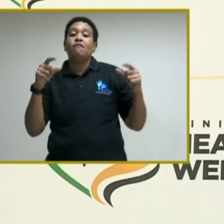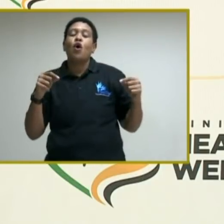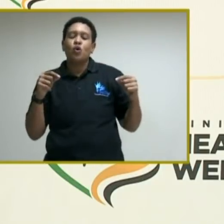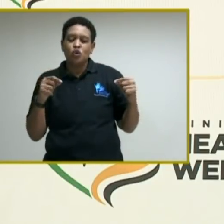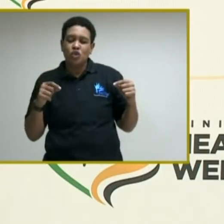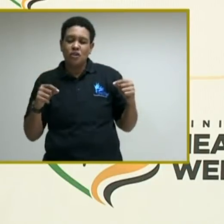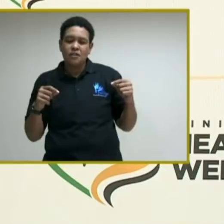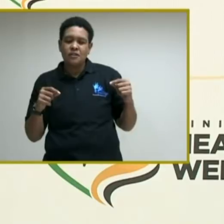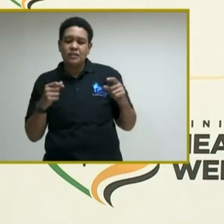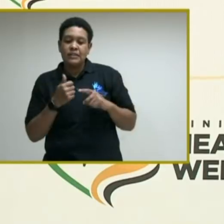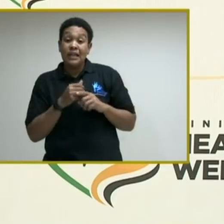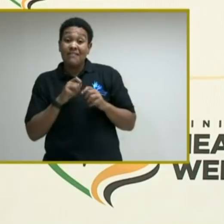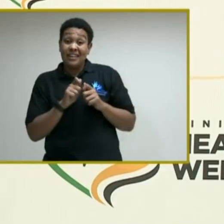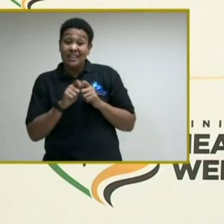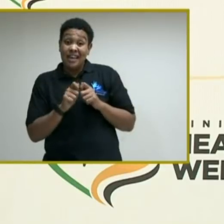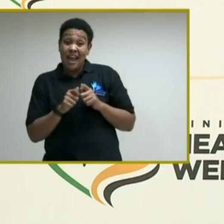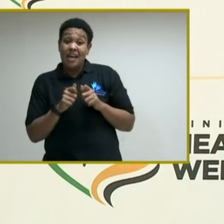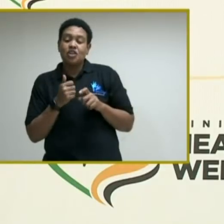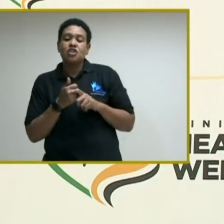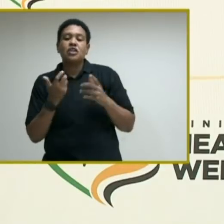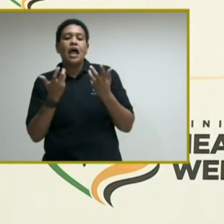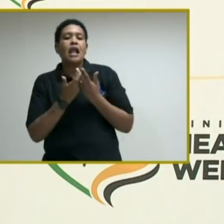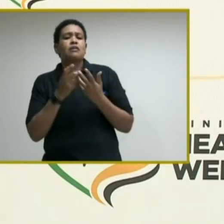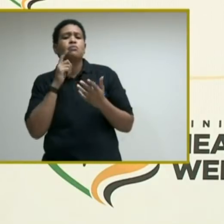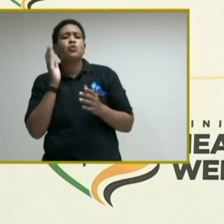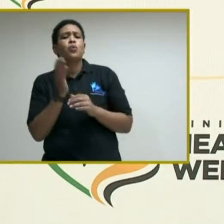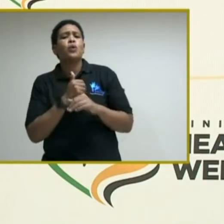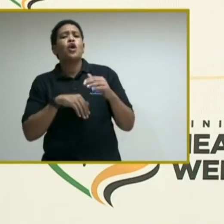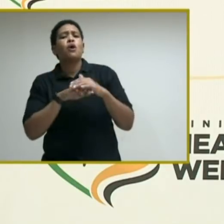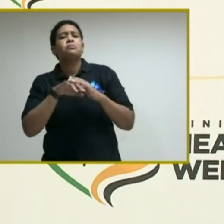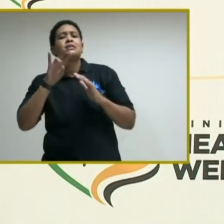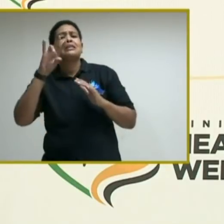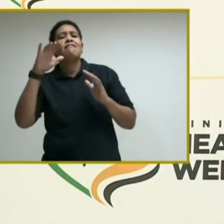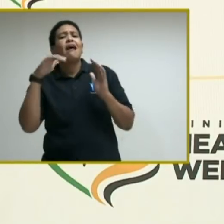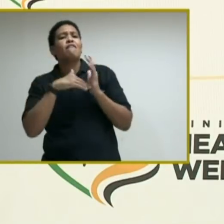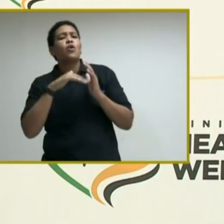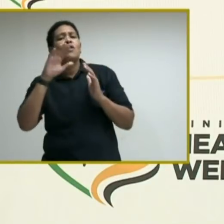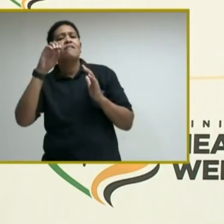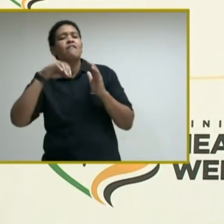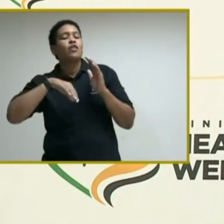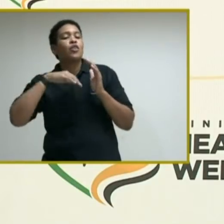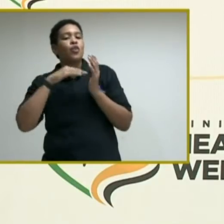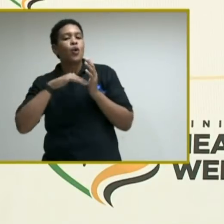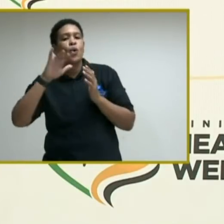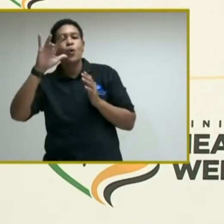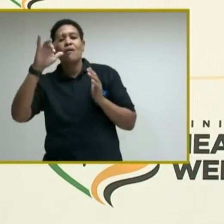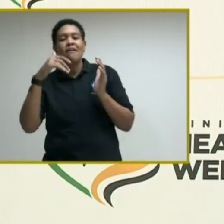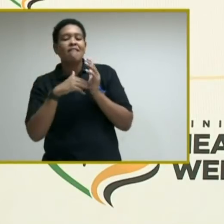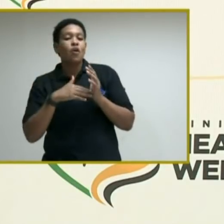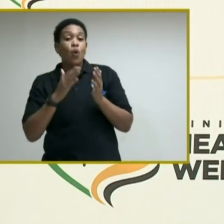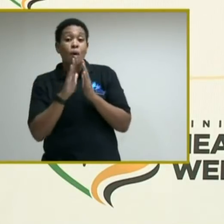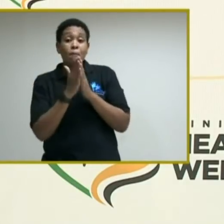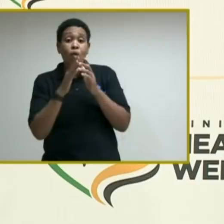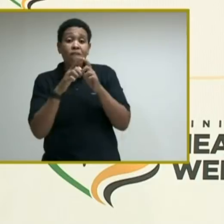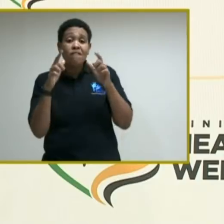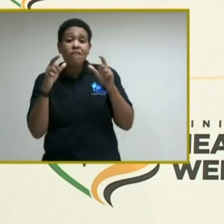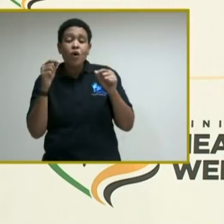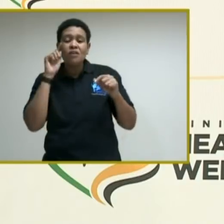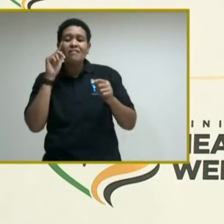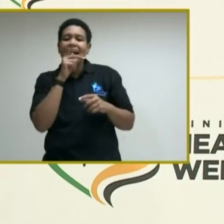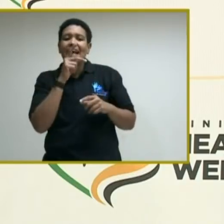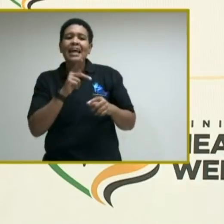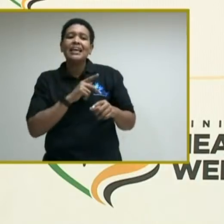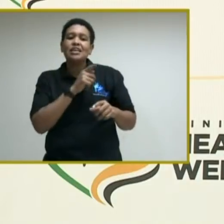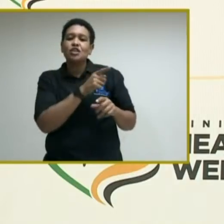that are in cash, eligible to win up to 75,000, 50,000, 25,000, book vouchers for